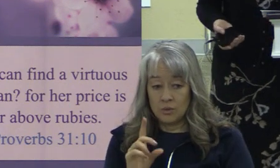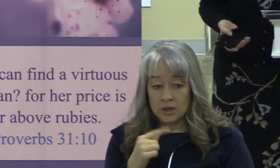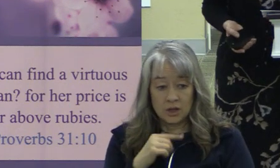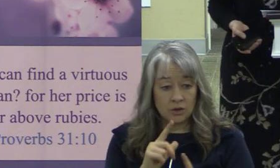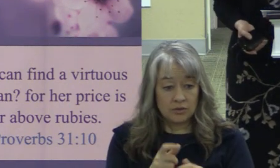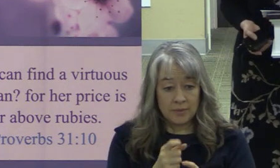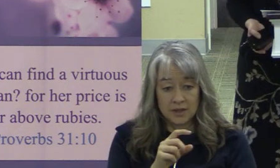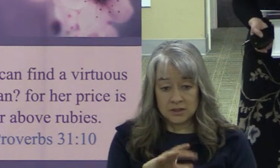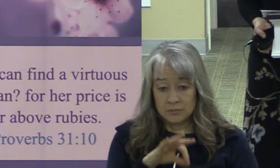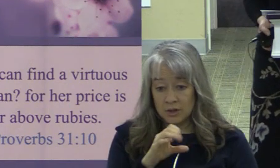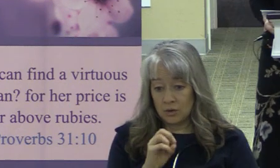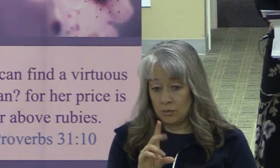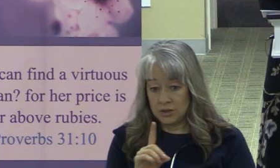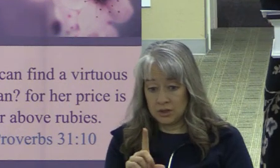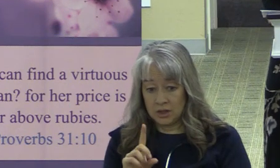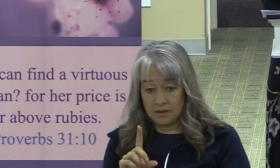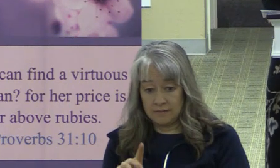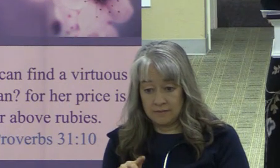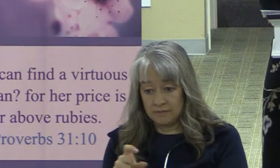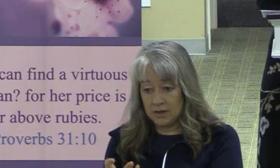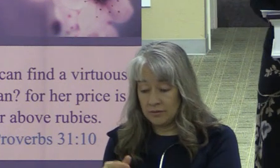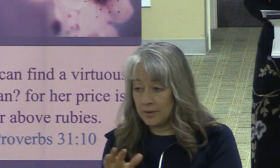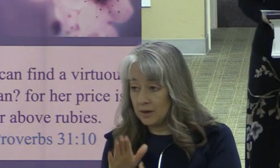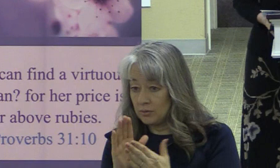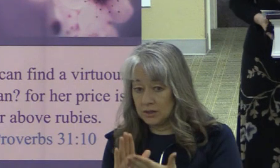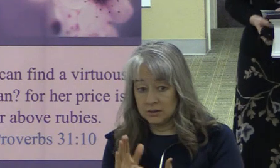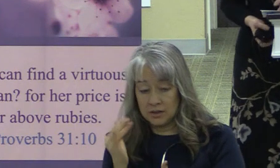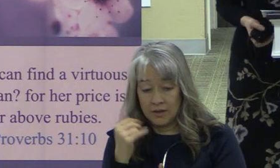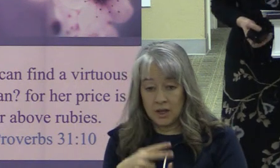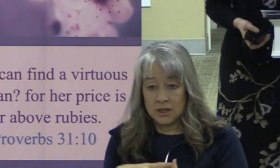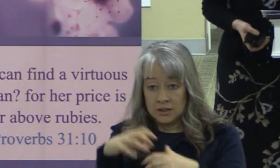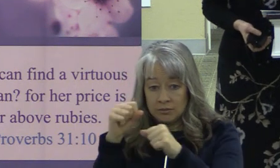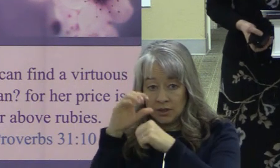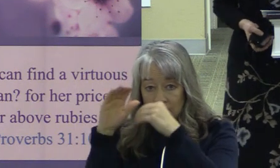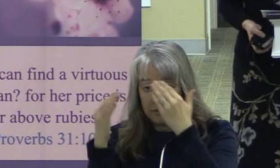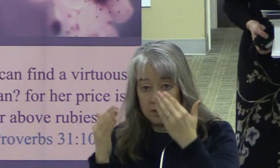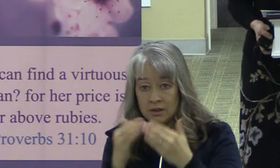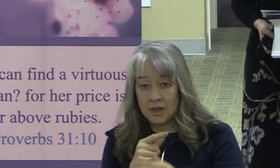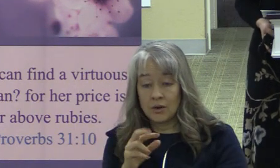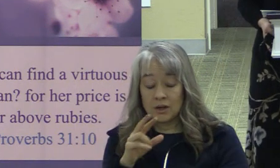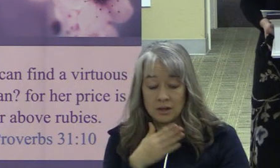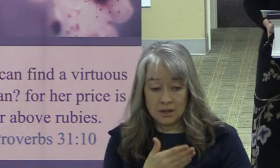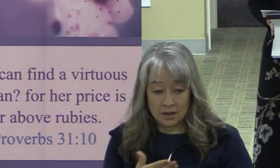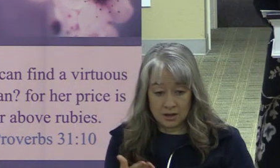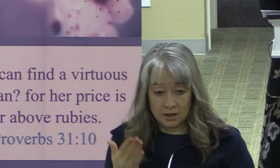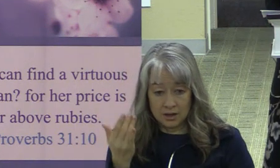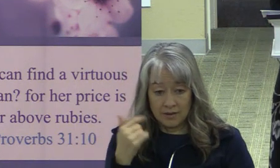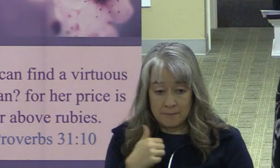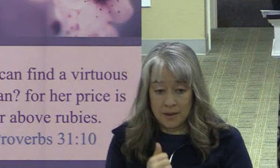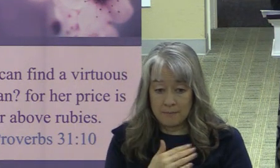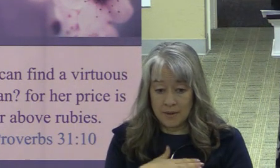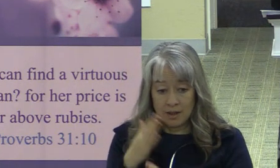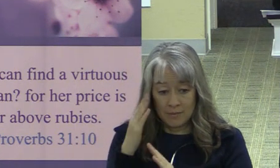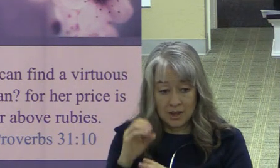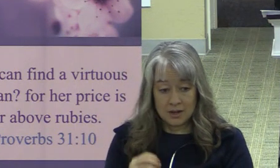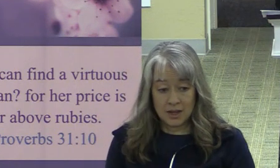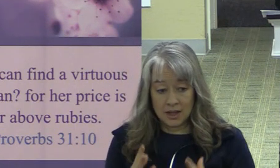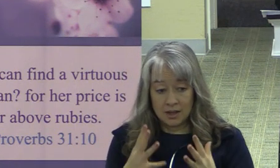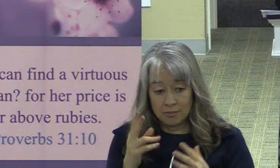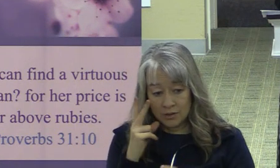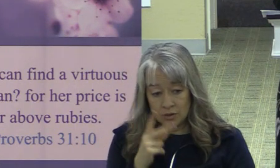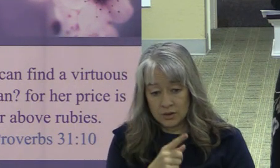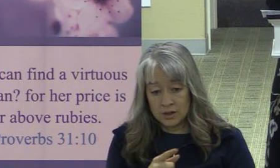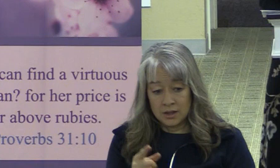shall I go from thy spirit, or whither shall I flee from thy presence? If I ascend unto heaven, thou art there. If I make my bed in